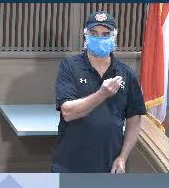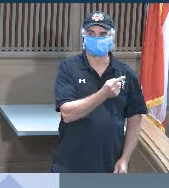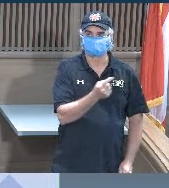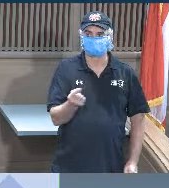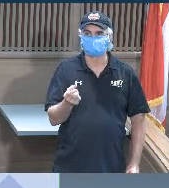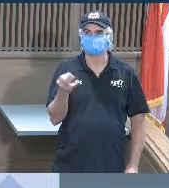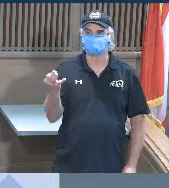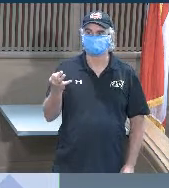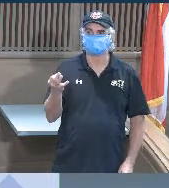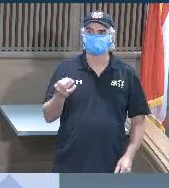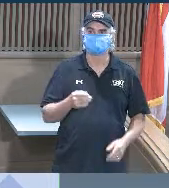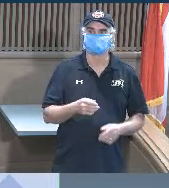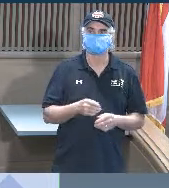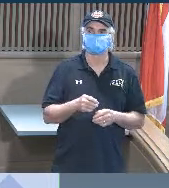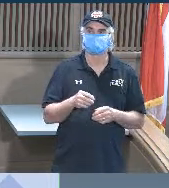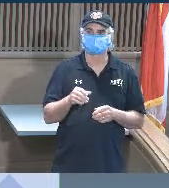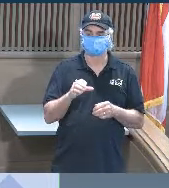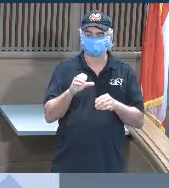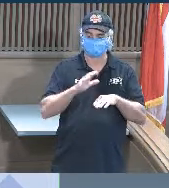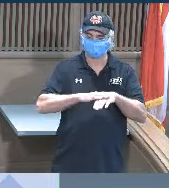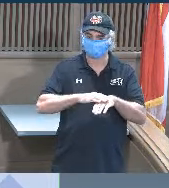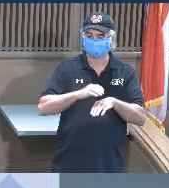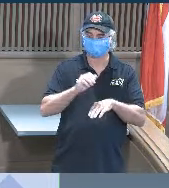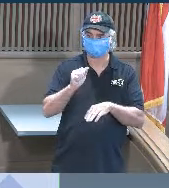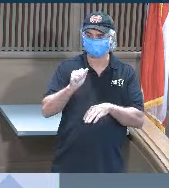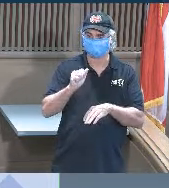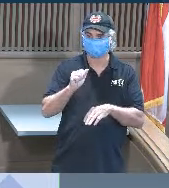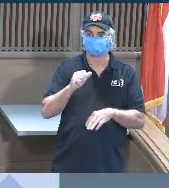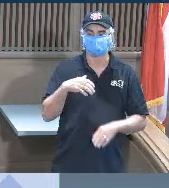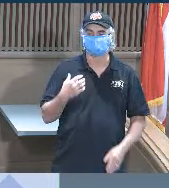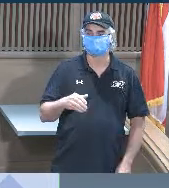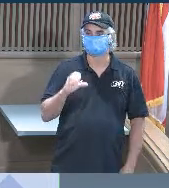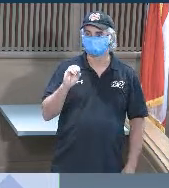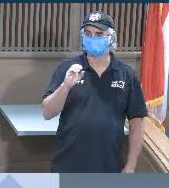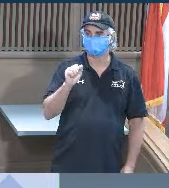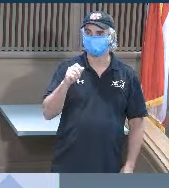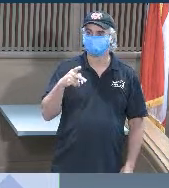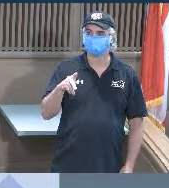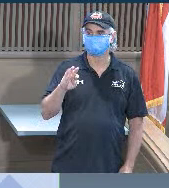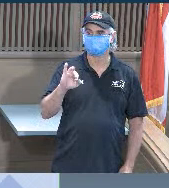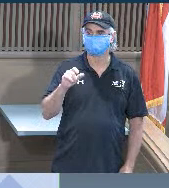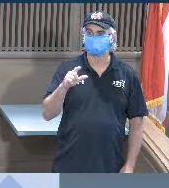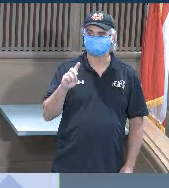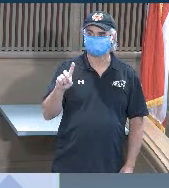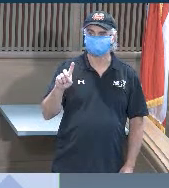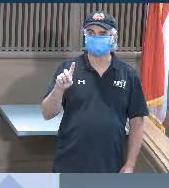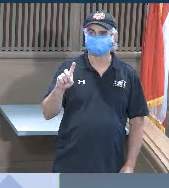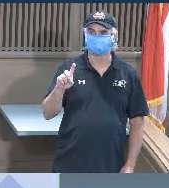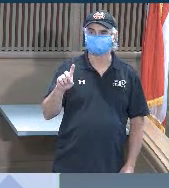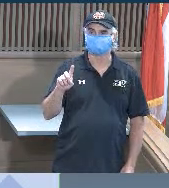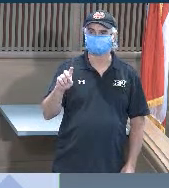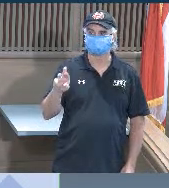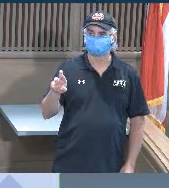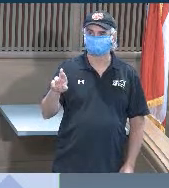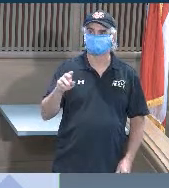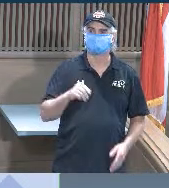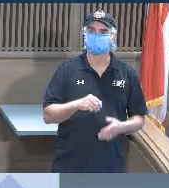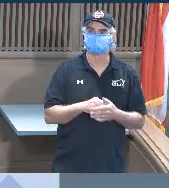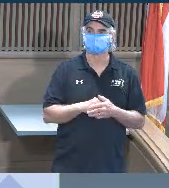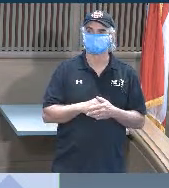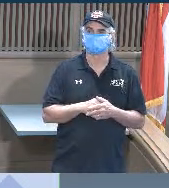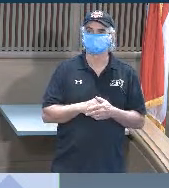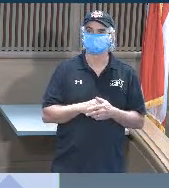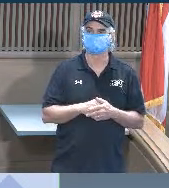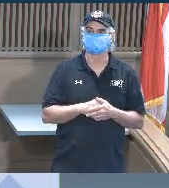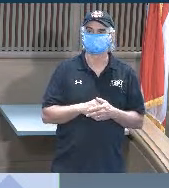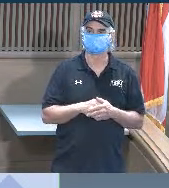Drive. The Monday through Friday testing is 9 a.m. to 4 p.m. and you can call